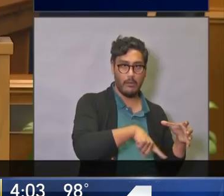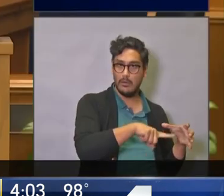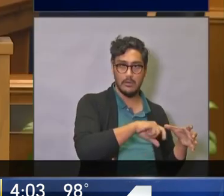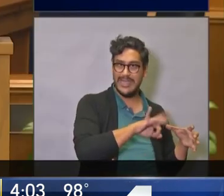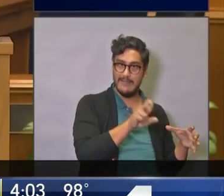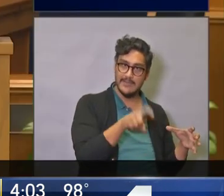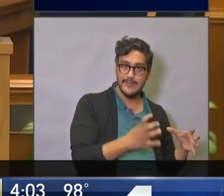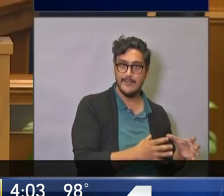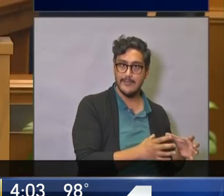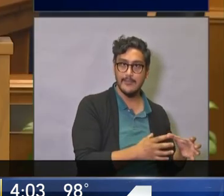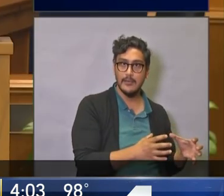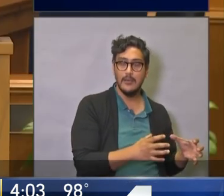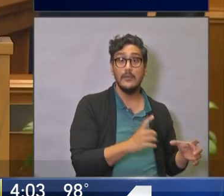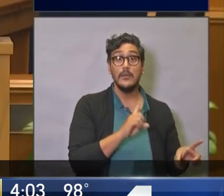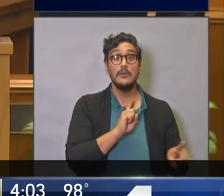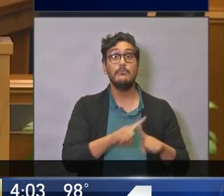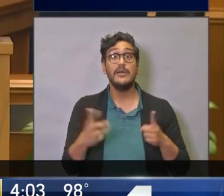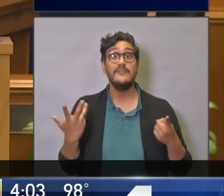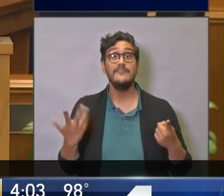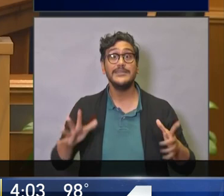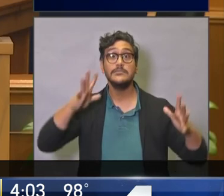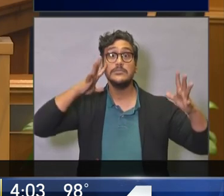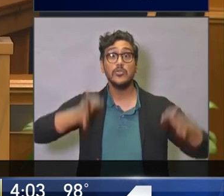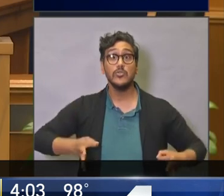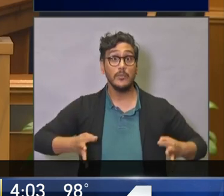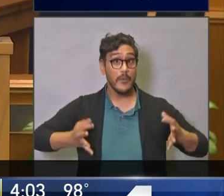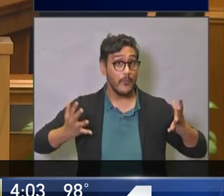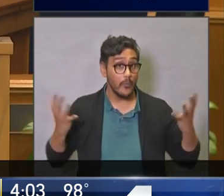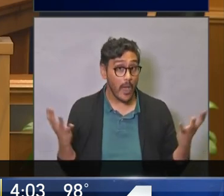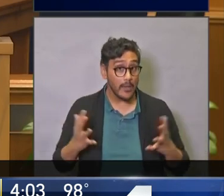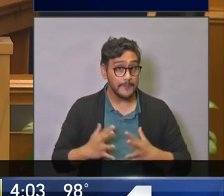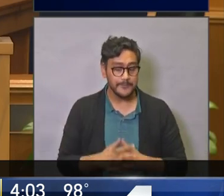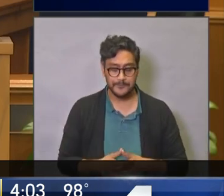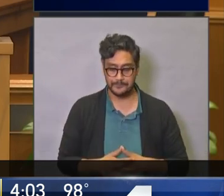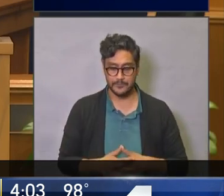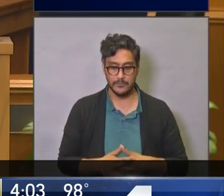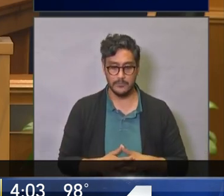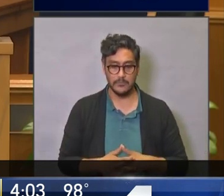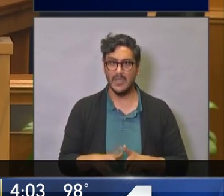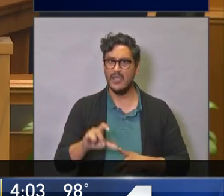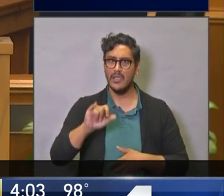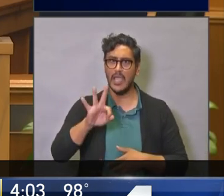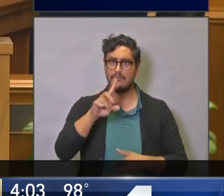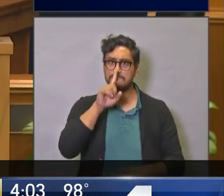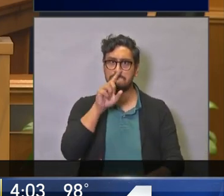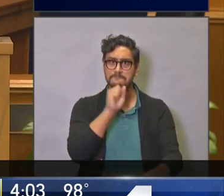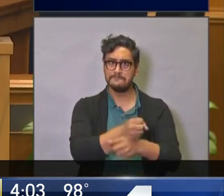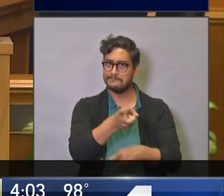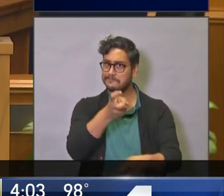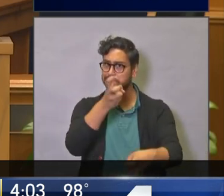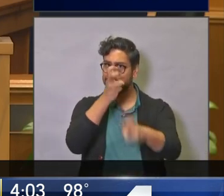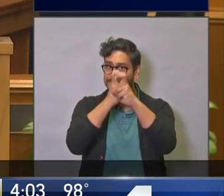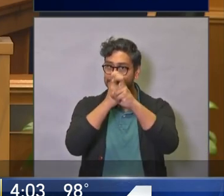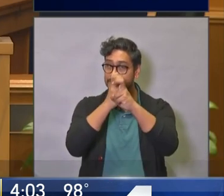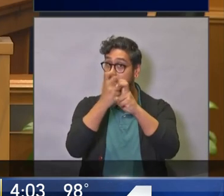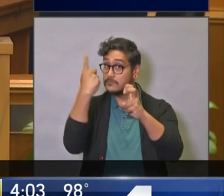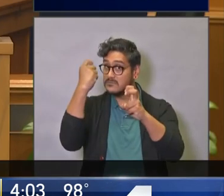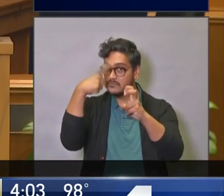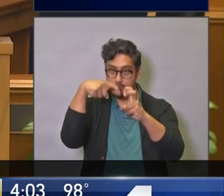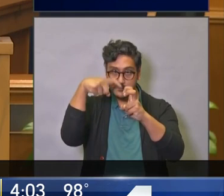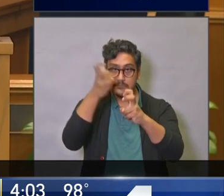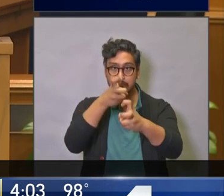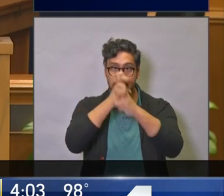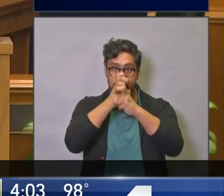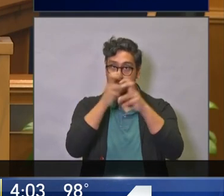closed. We have determined that with really good adherence, and this is critical, to